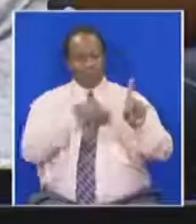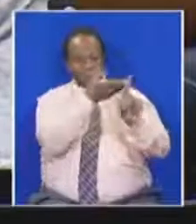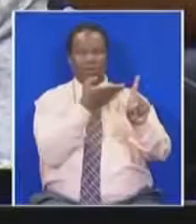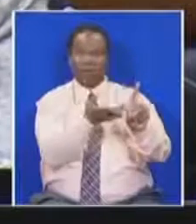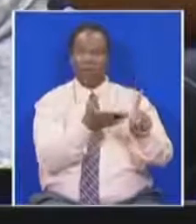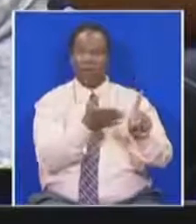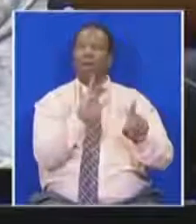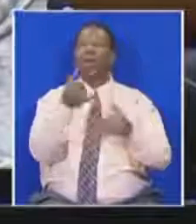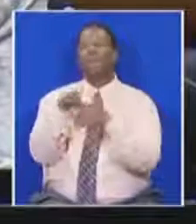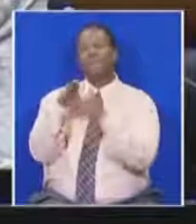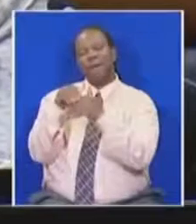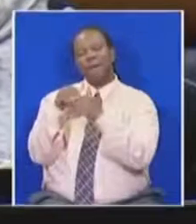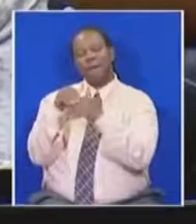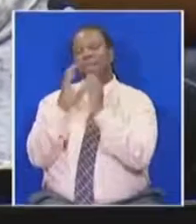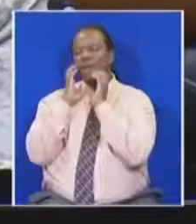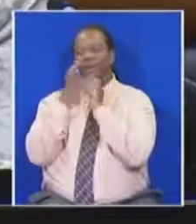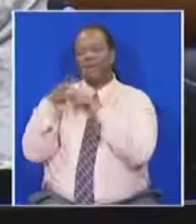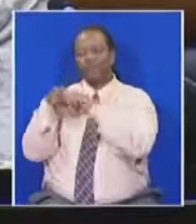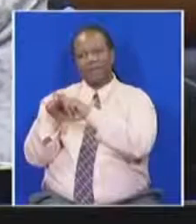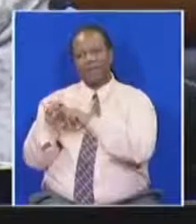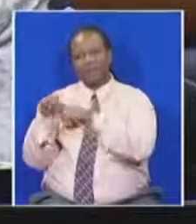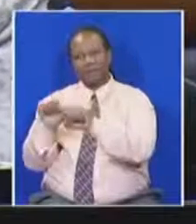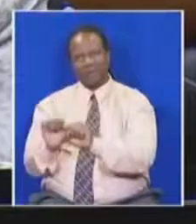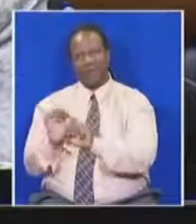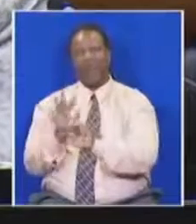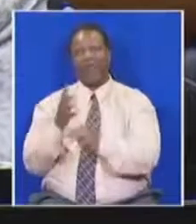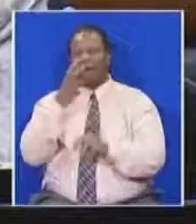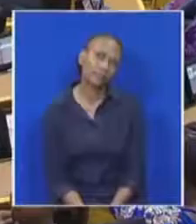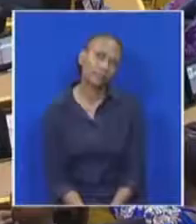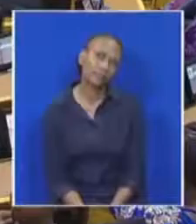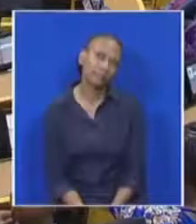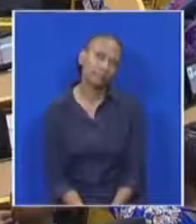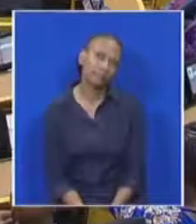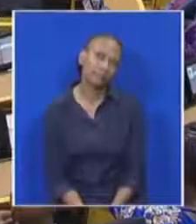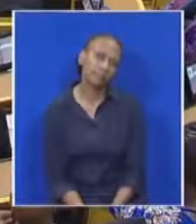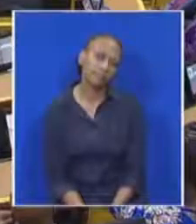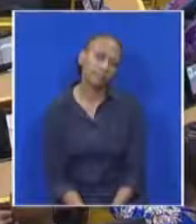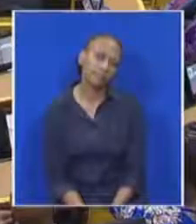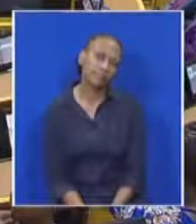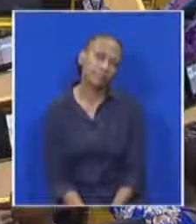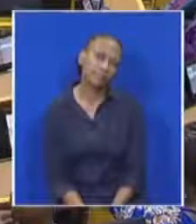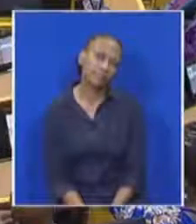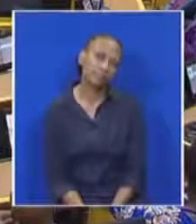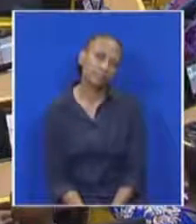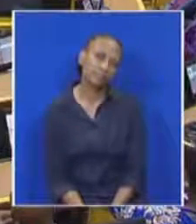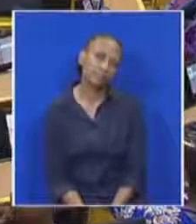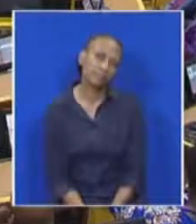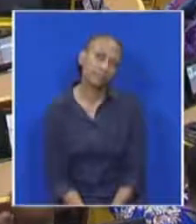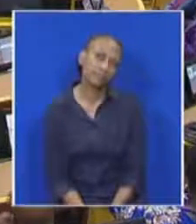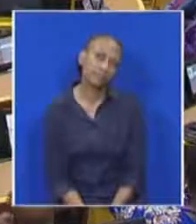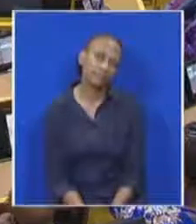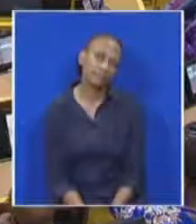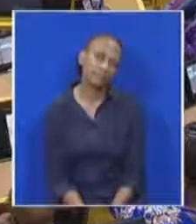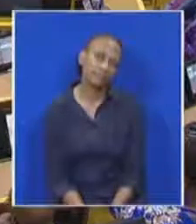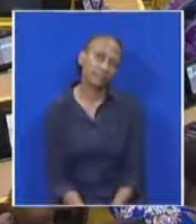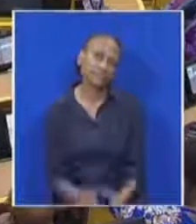seat. Honorable members, allow us to rule on this matter. You are Speaker, are suppressing our freedom Speaker